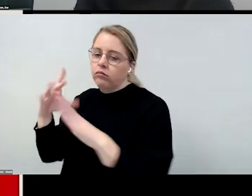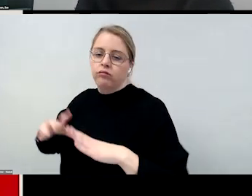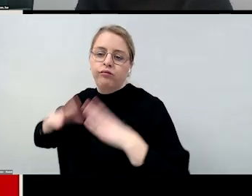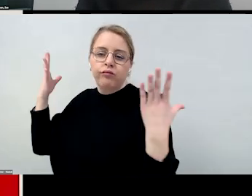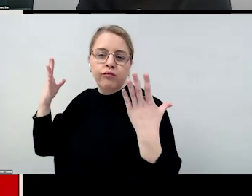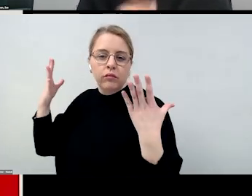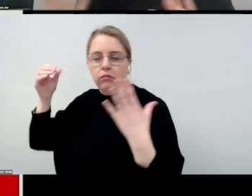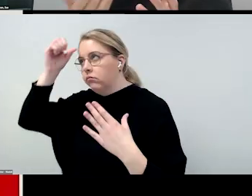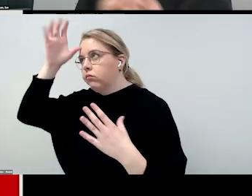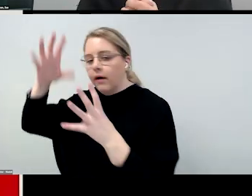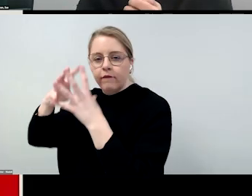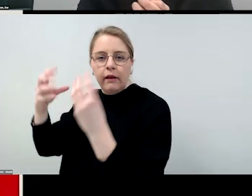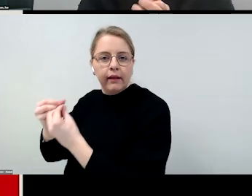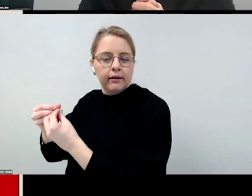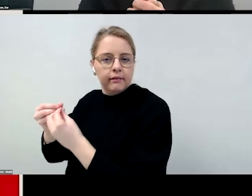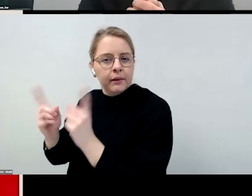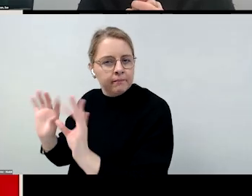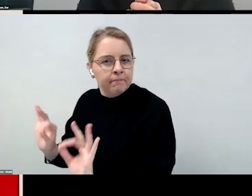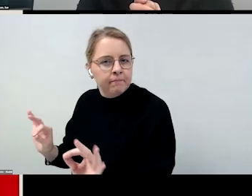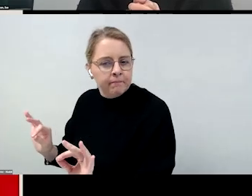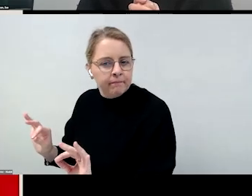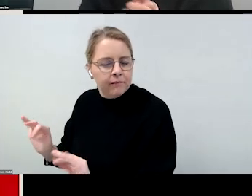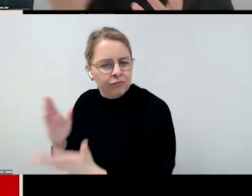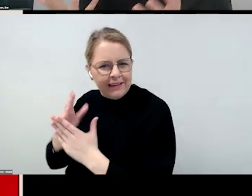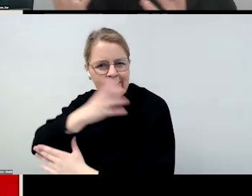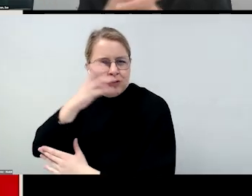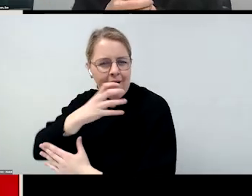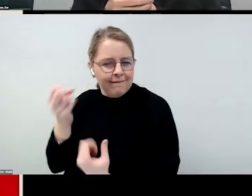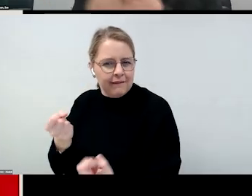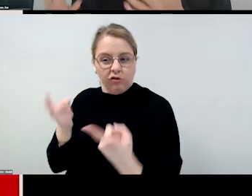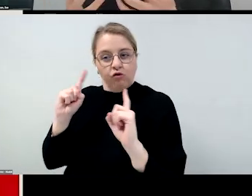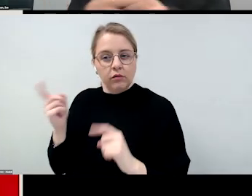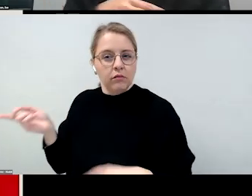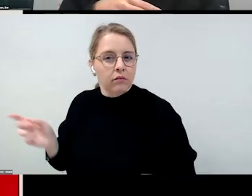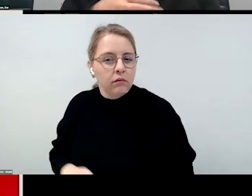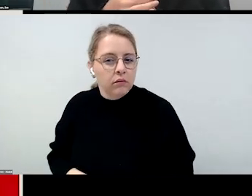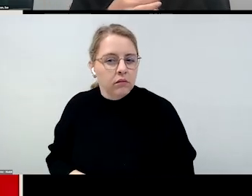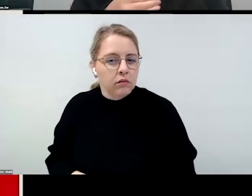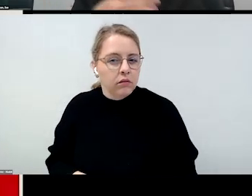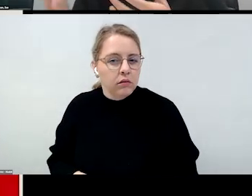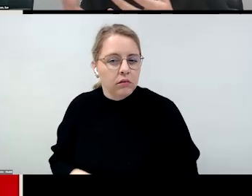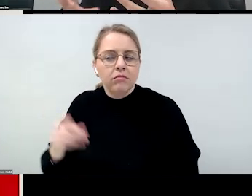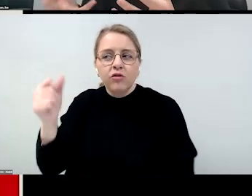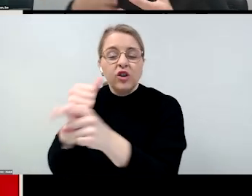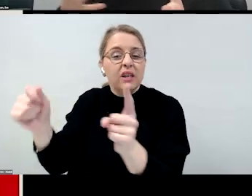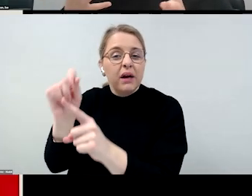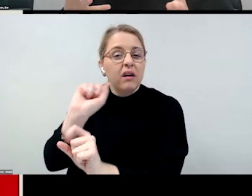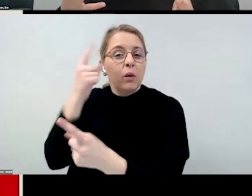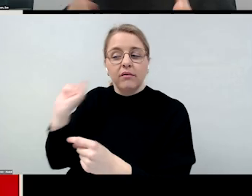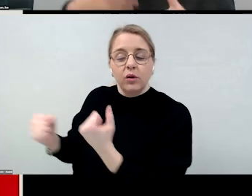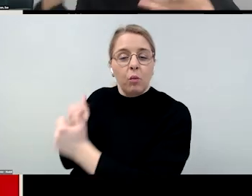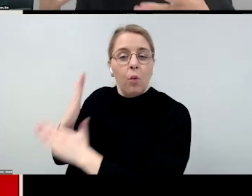case, and these assumptions can be quite dangerous. There's also a misunderstanding of the role of the support worker. While